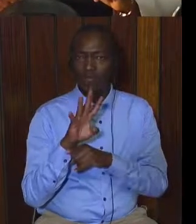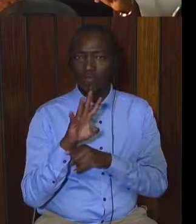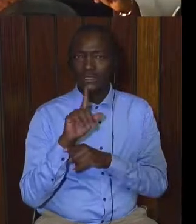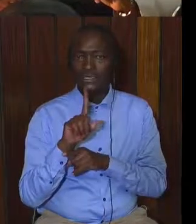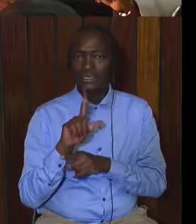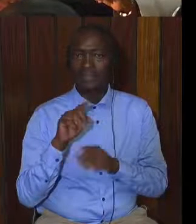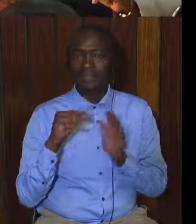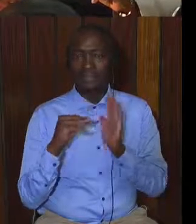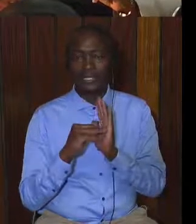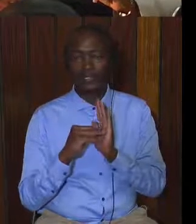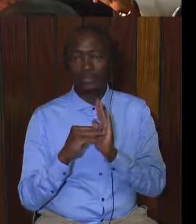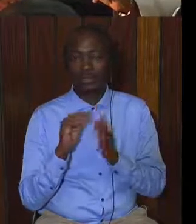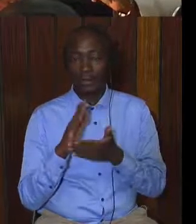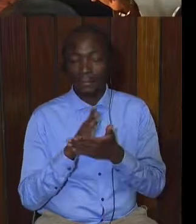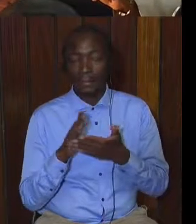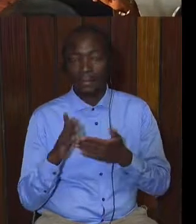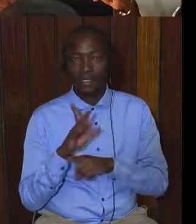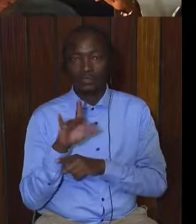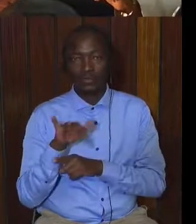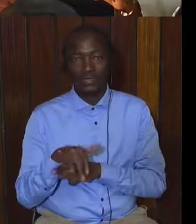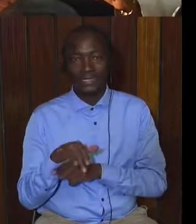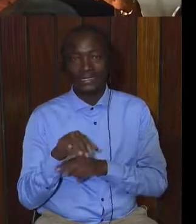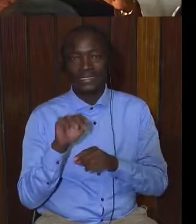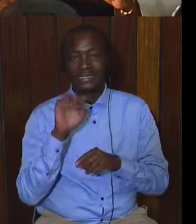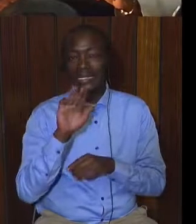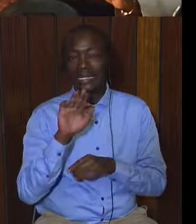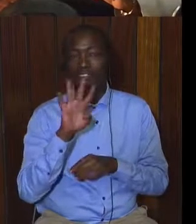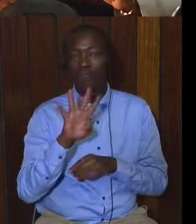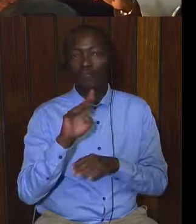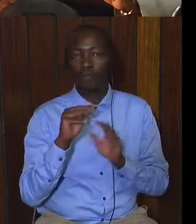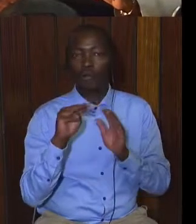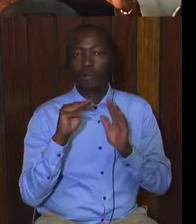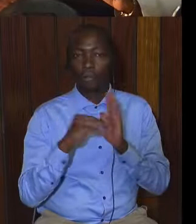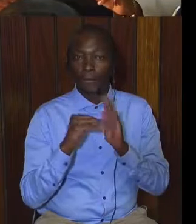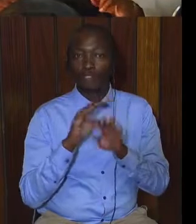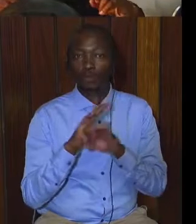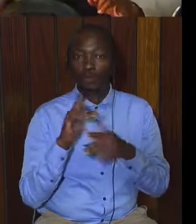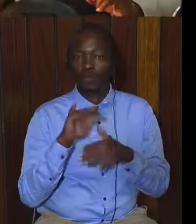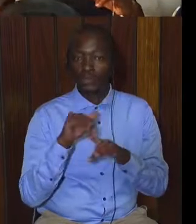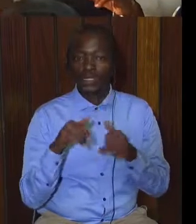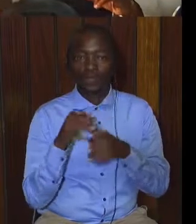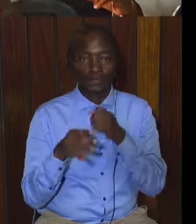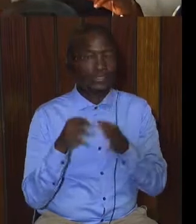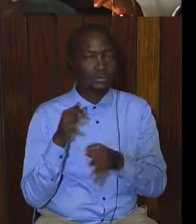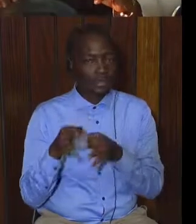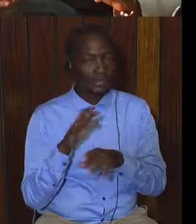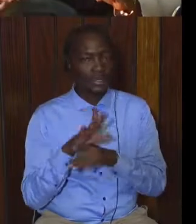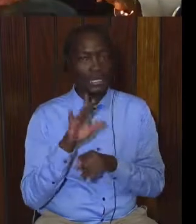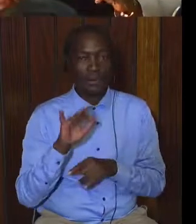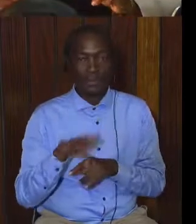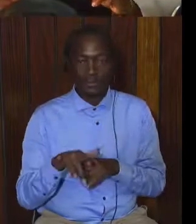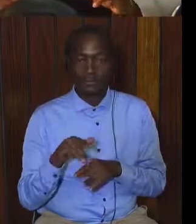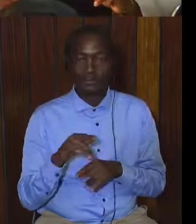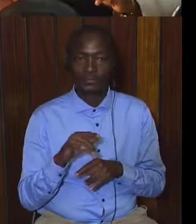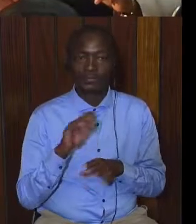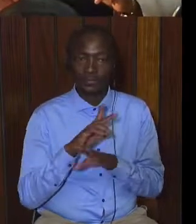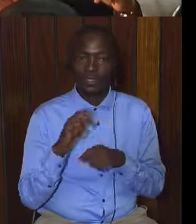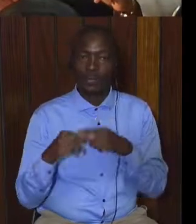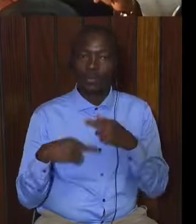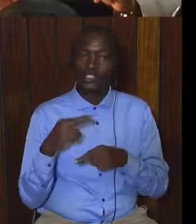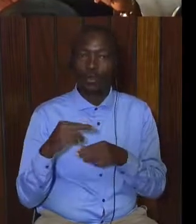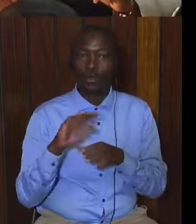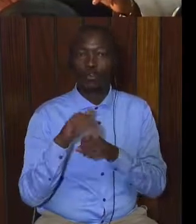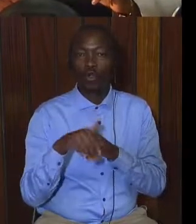million. Part of that is the 94 million, which I've already spoken to. I've explained that was the rollover of